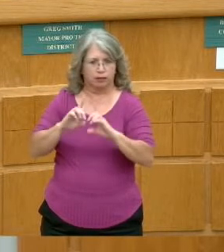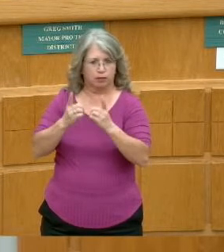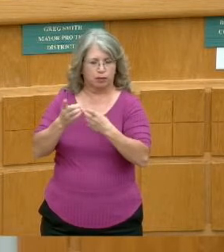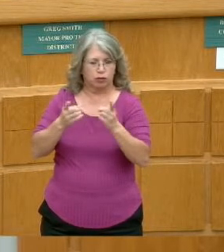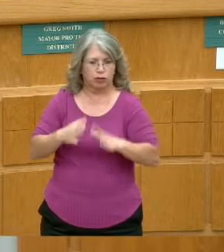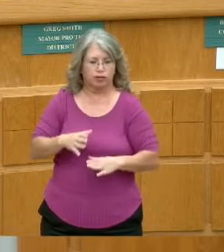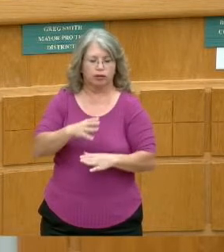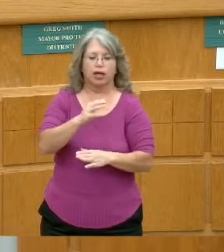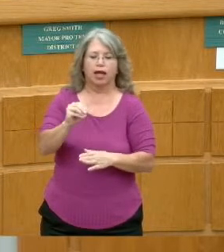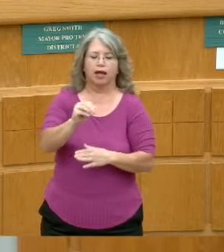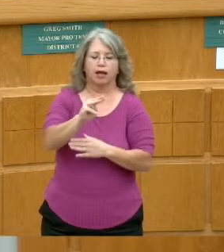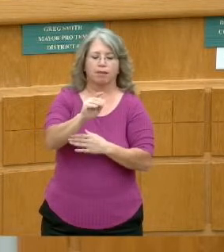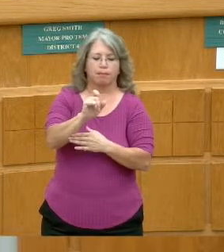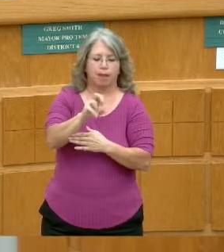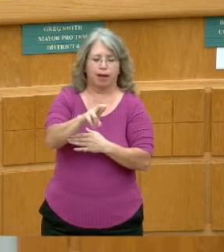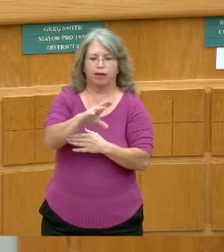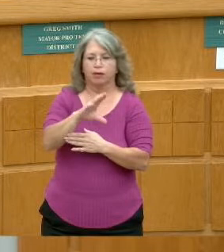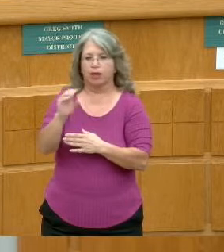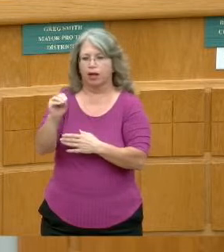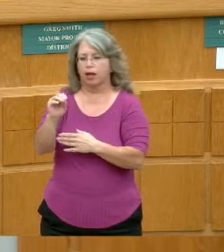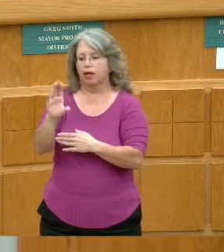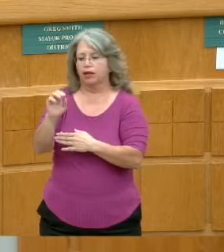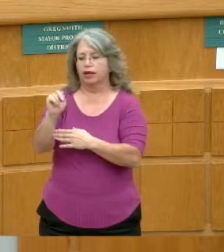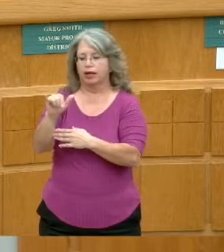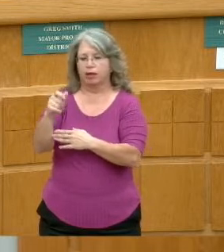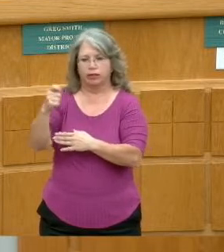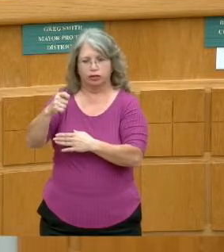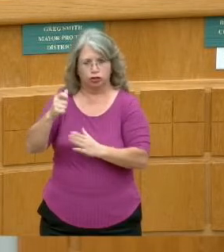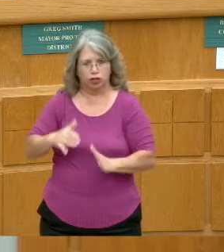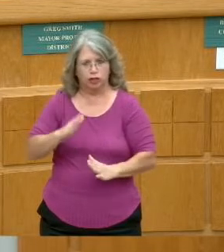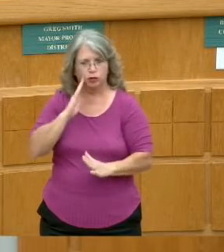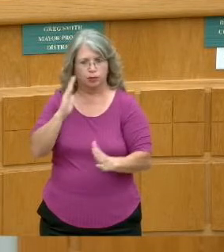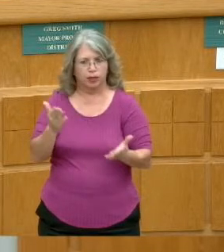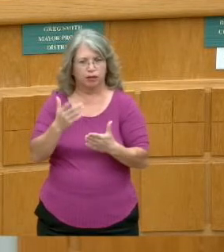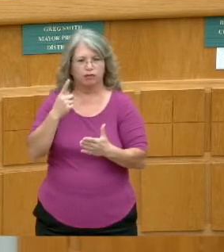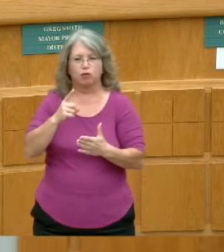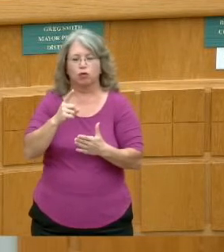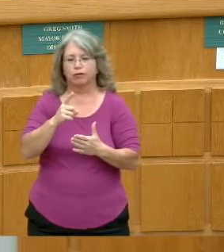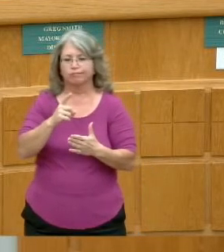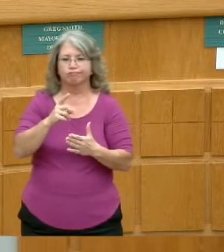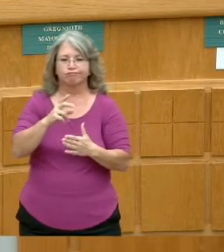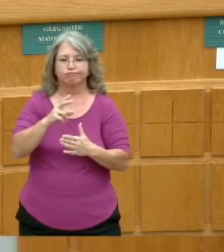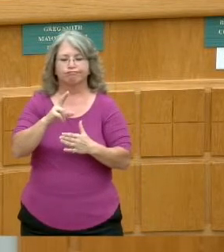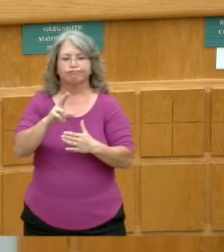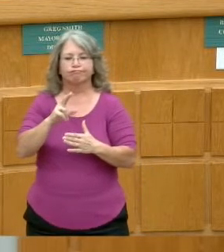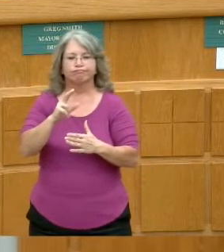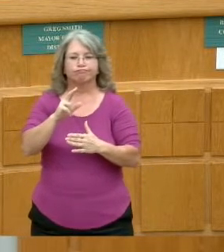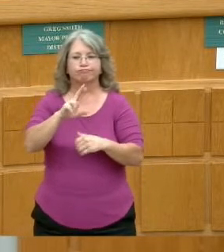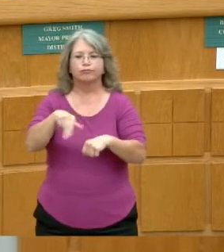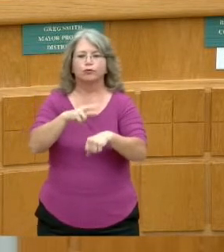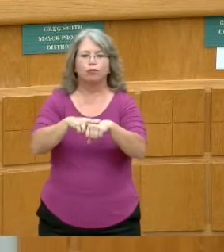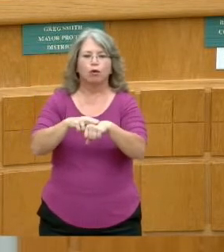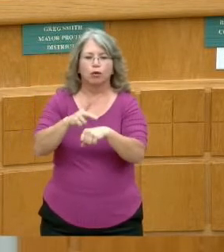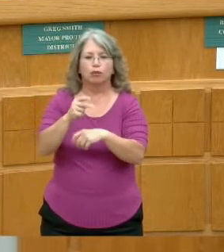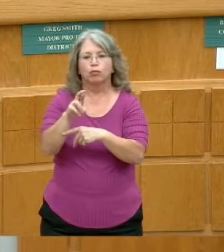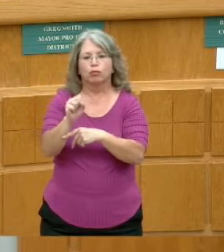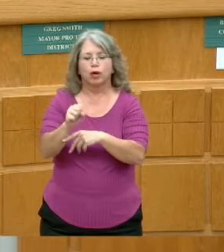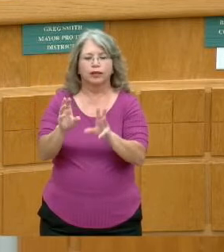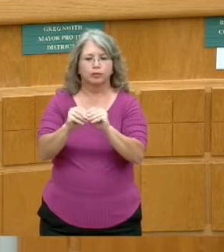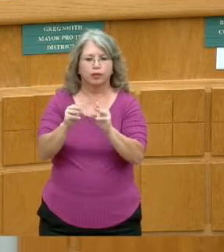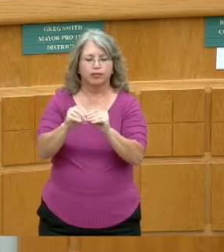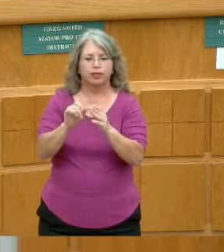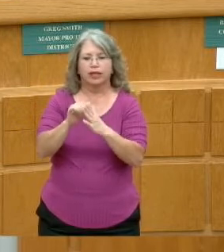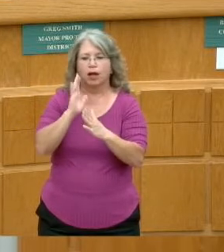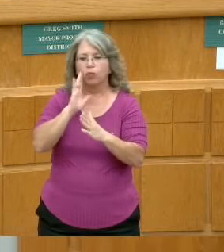Barbara Canales, will be here on Wednesday to do our more traditional press briefing that talks about number of cases and